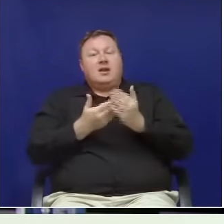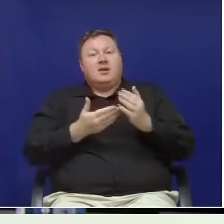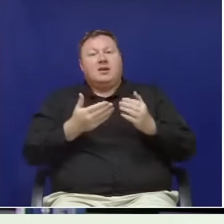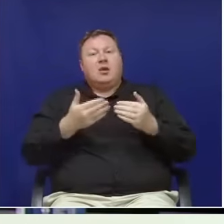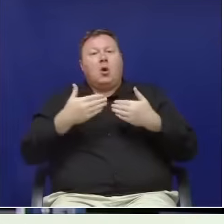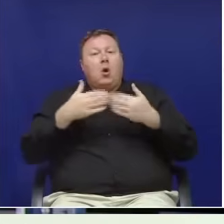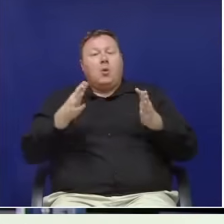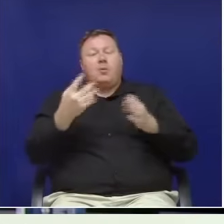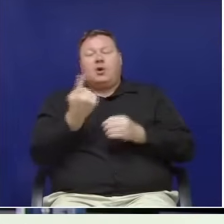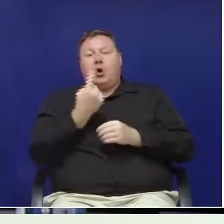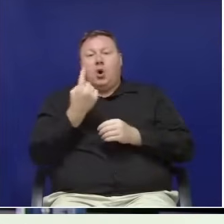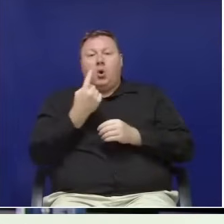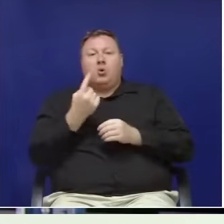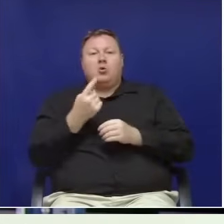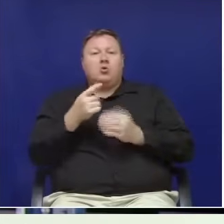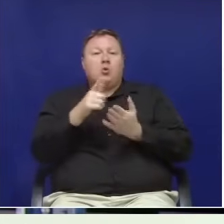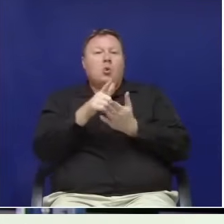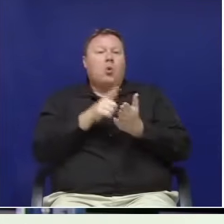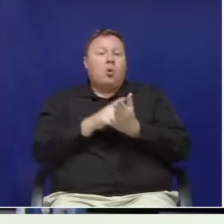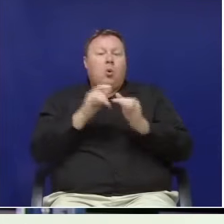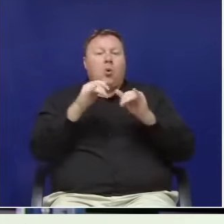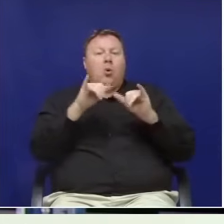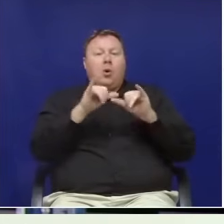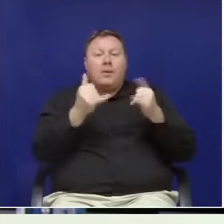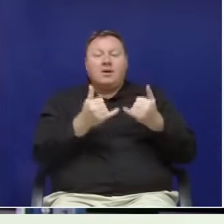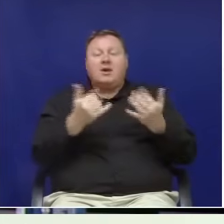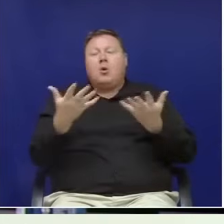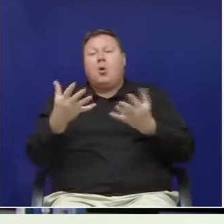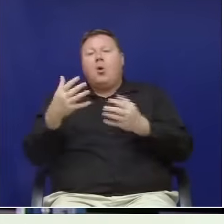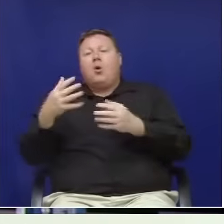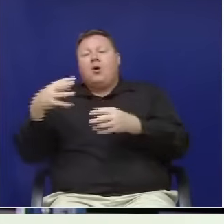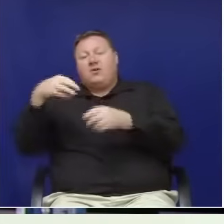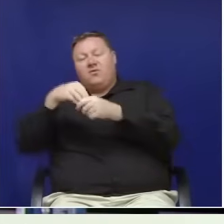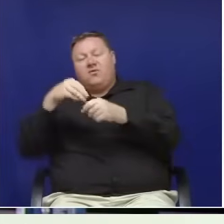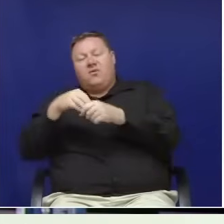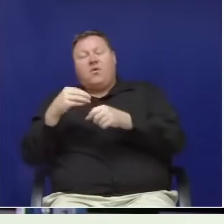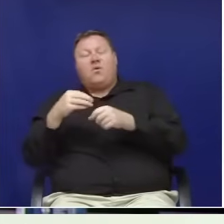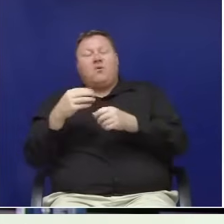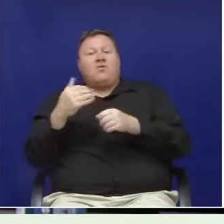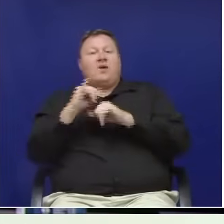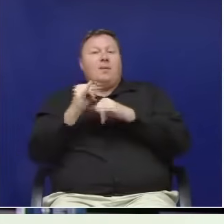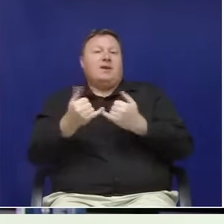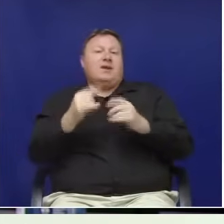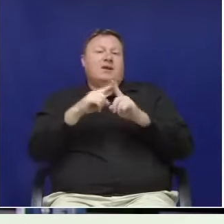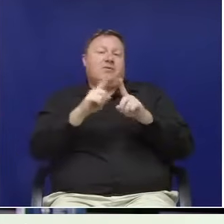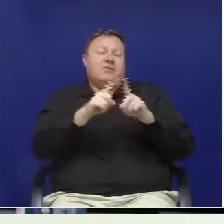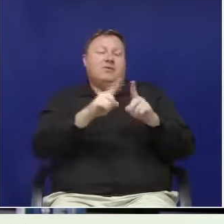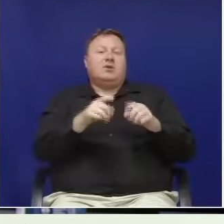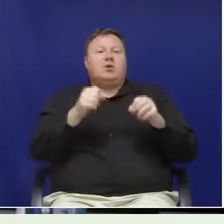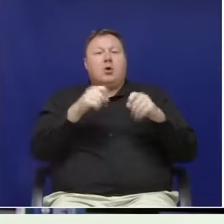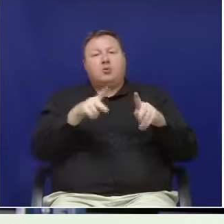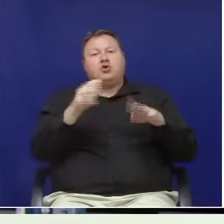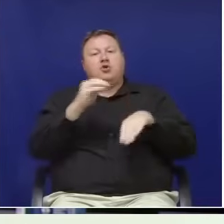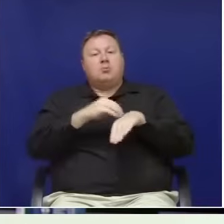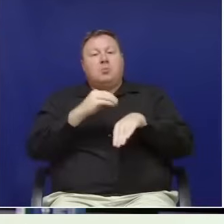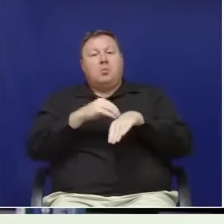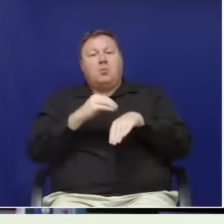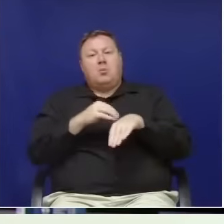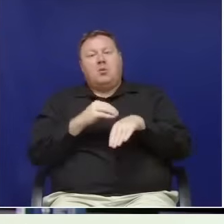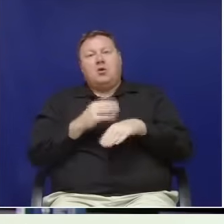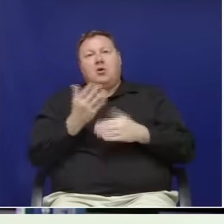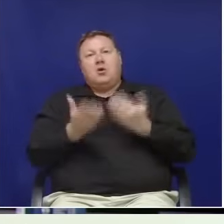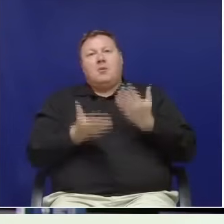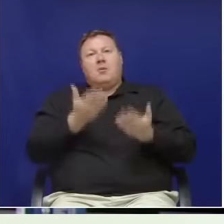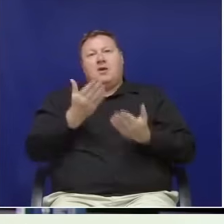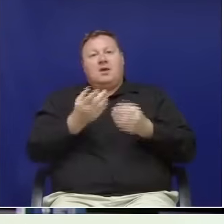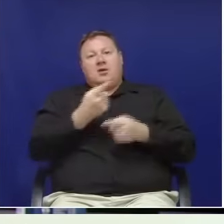practice or absorbed as attorneys in various companies. So it gives them far better opportunities compared to those that do not have